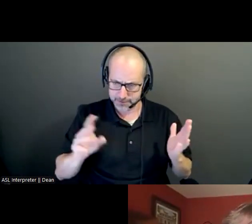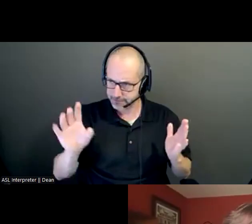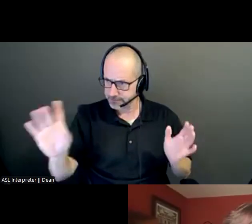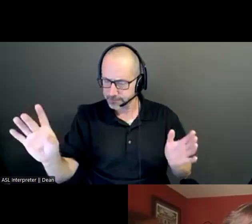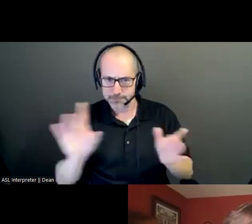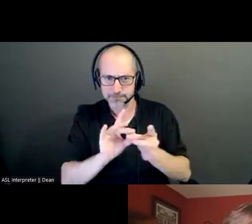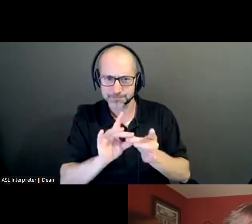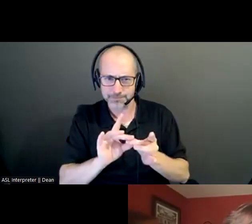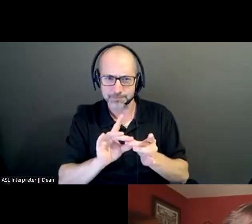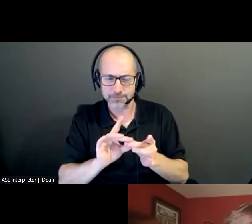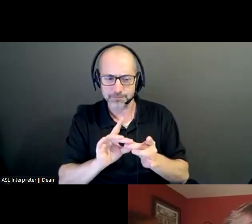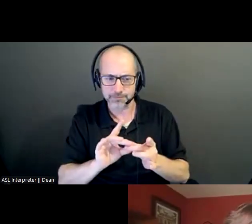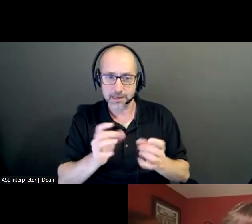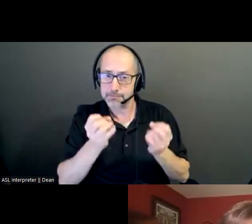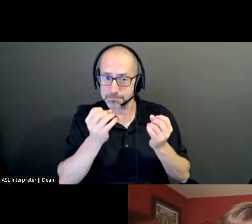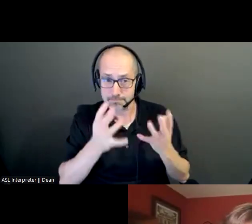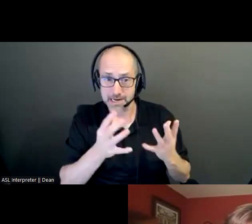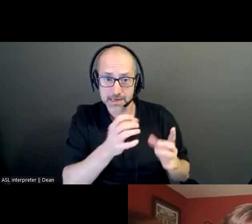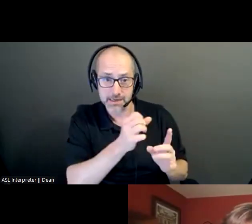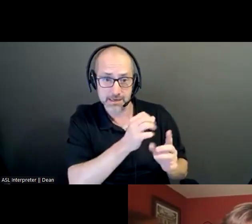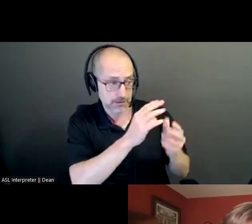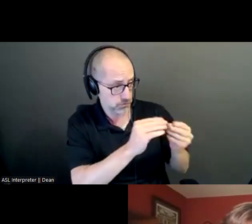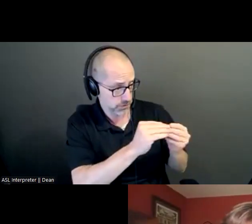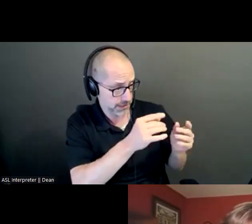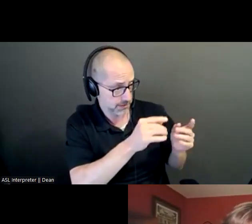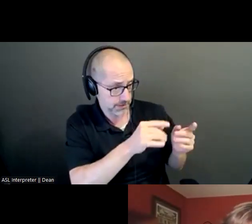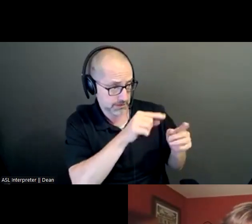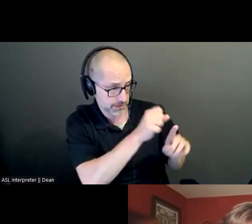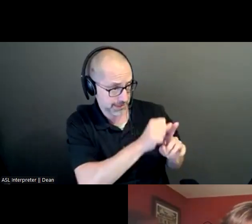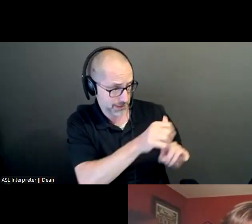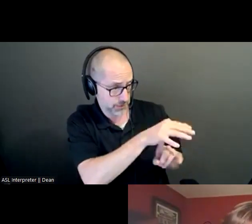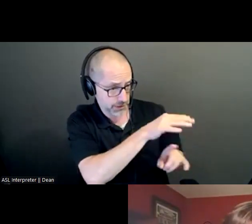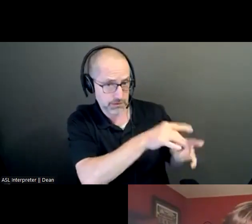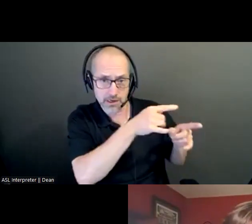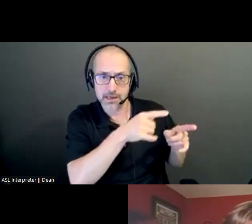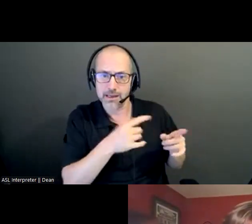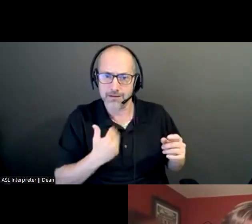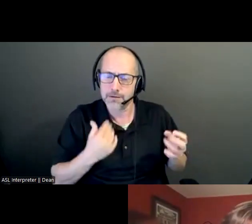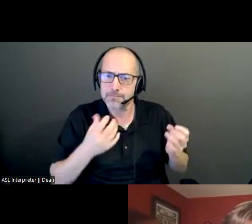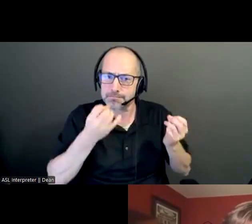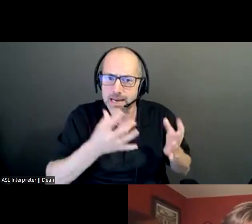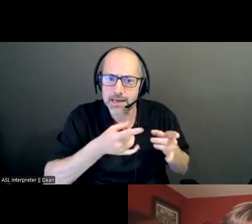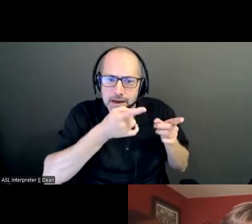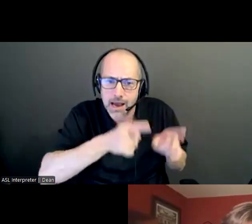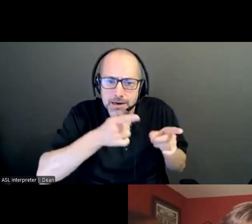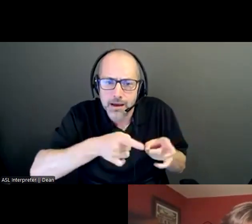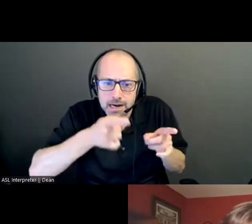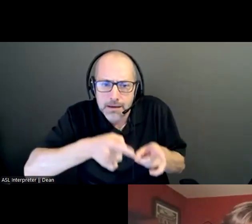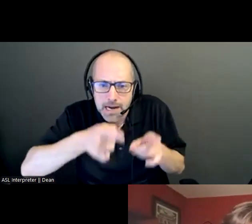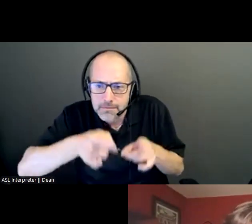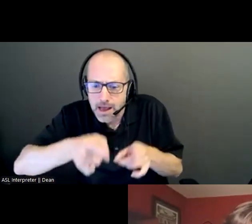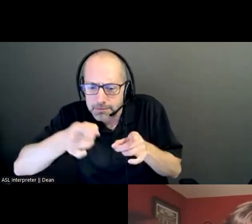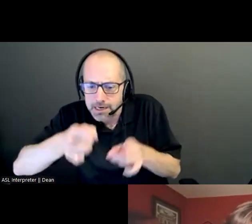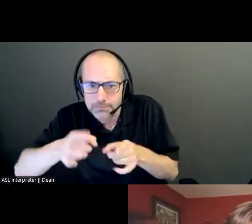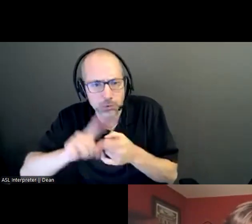there's just been for many cases just this thing after thing after thing, right? There's a loss, and then there's another restriction,